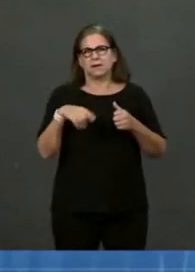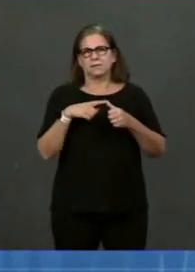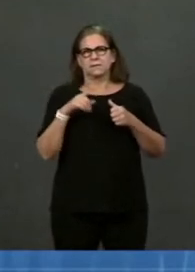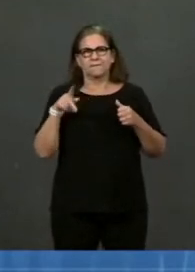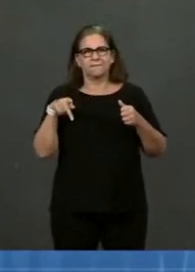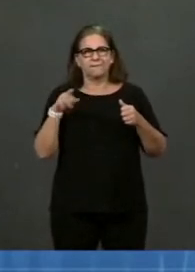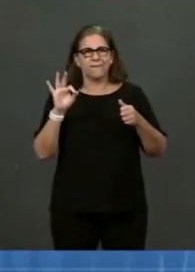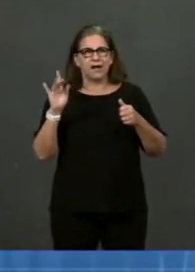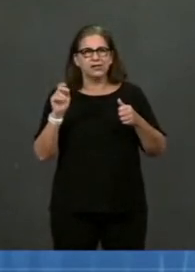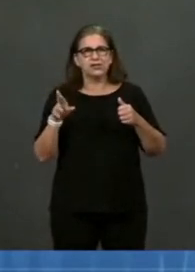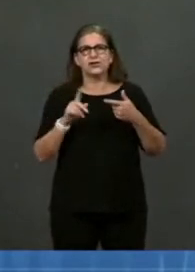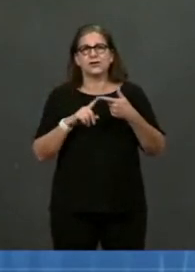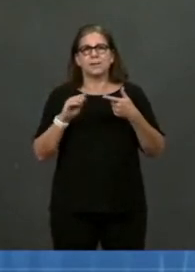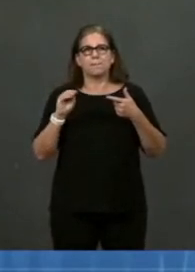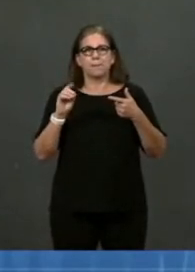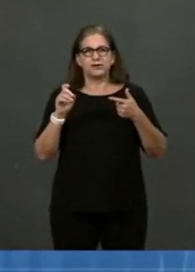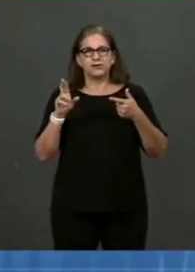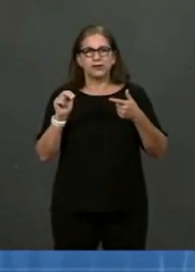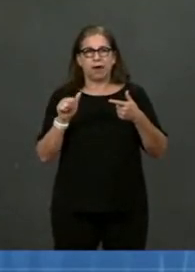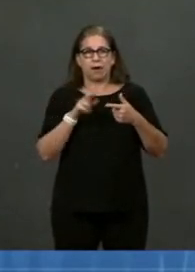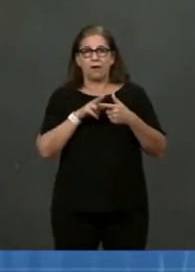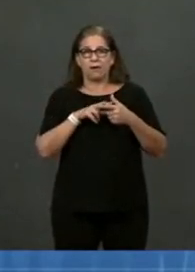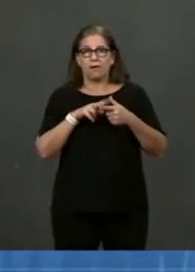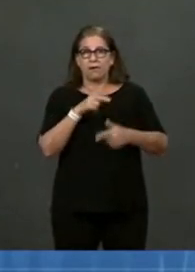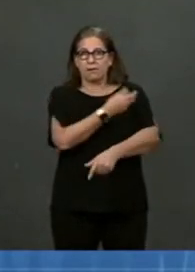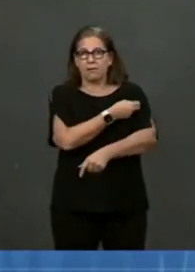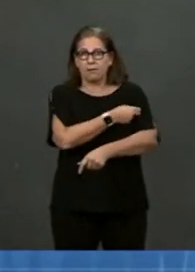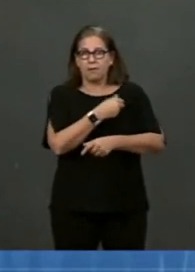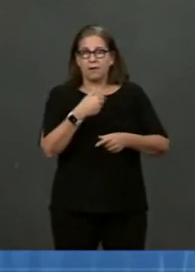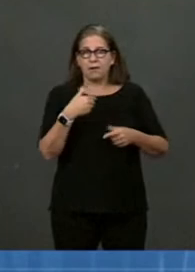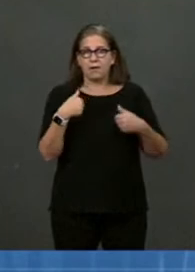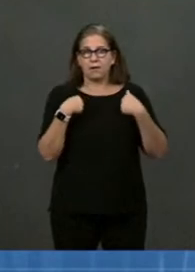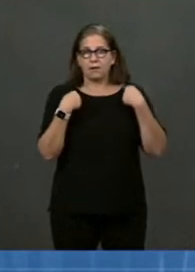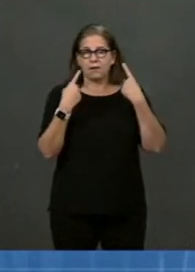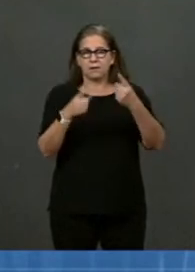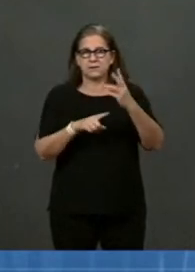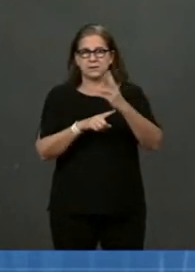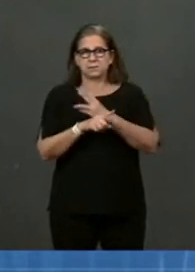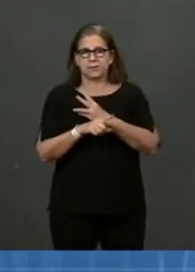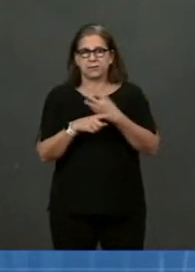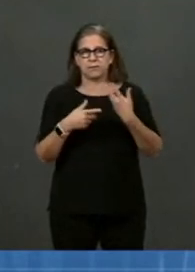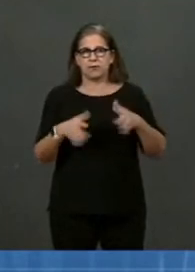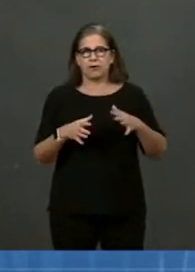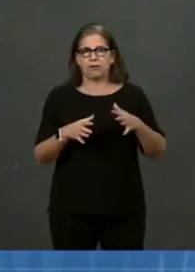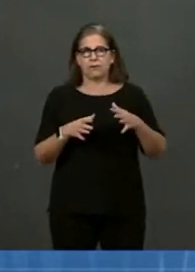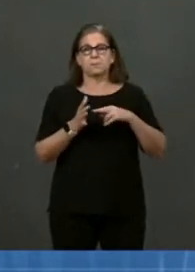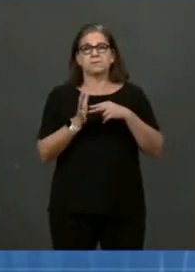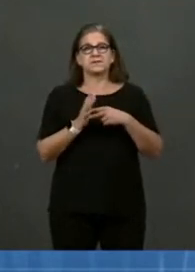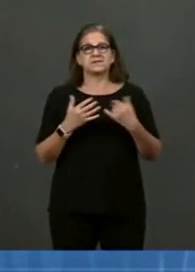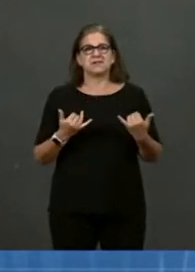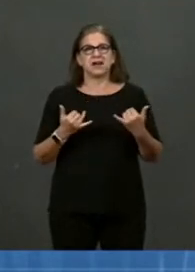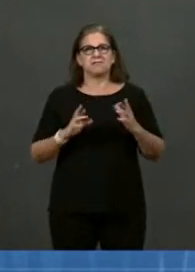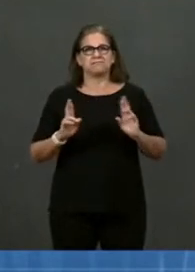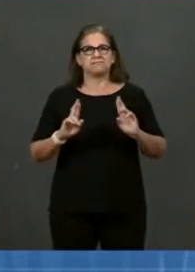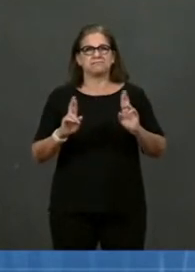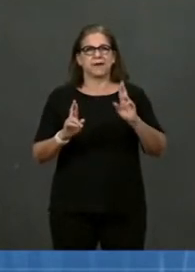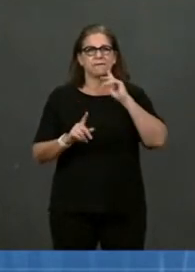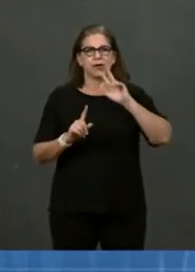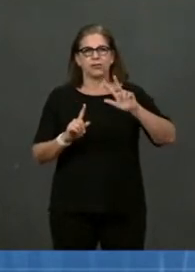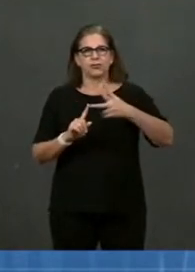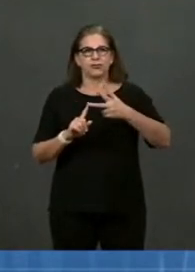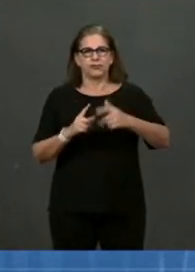shot 6 months or more after their primary series, including those who are 65 and older, those